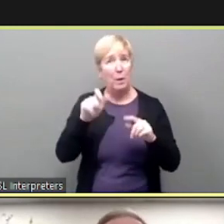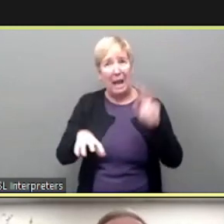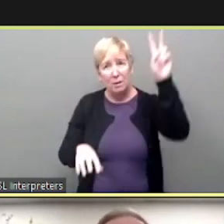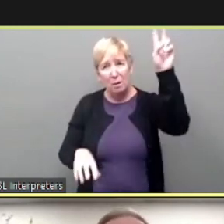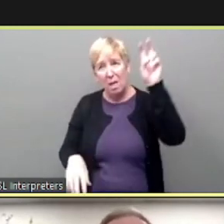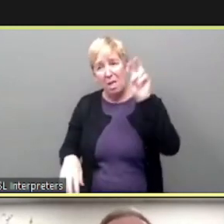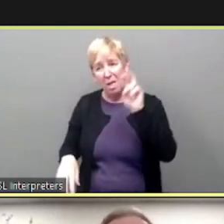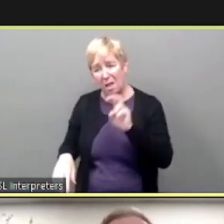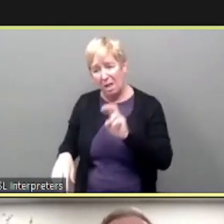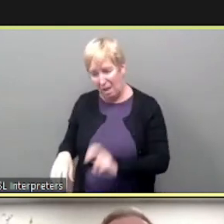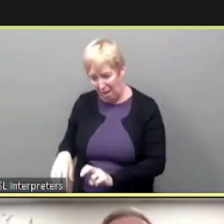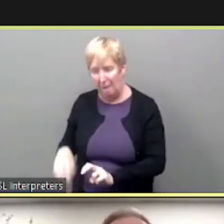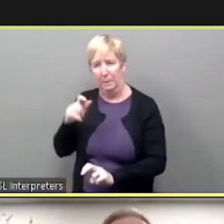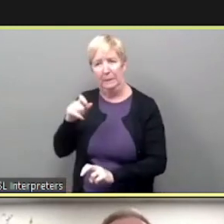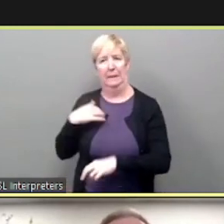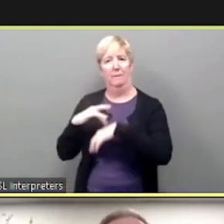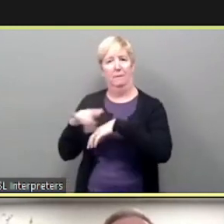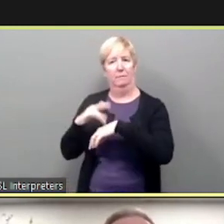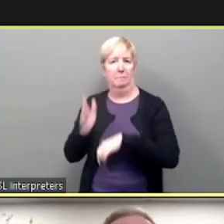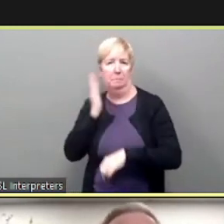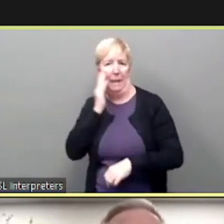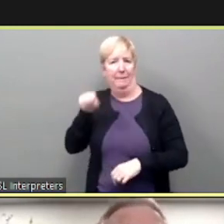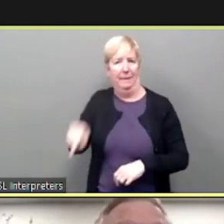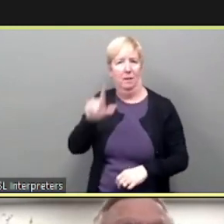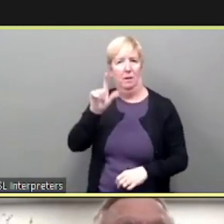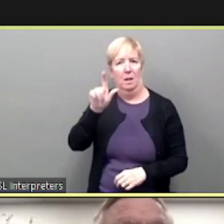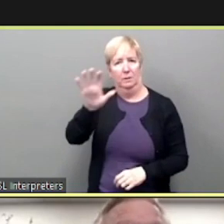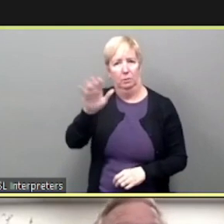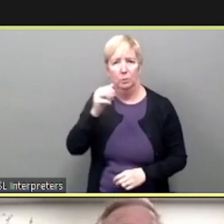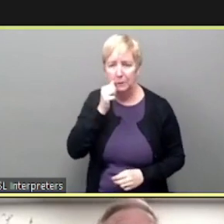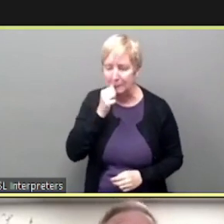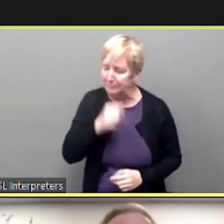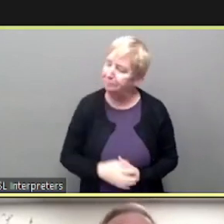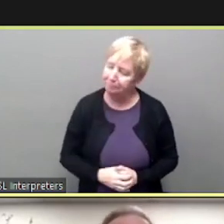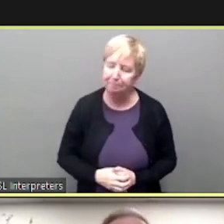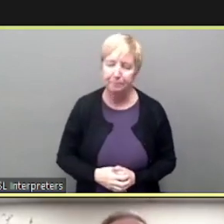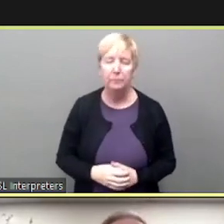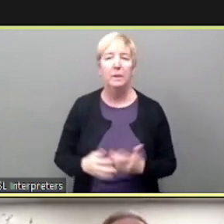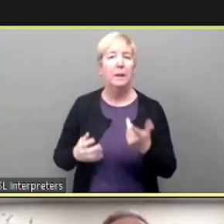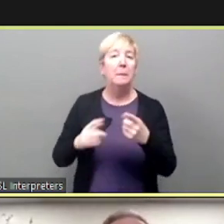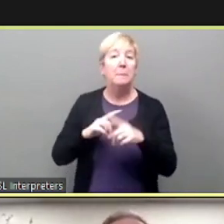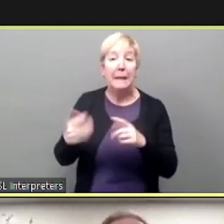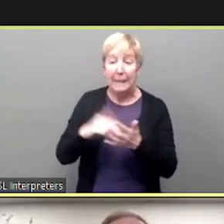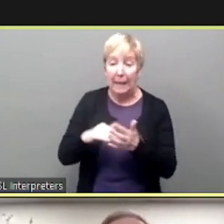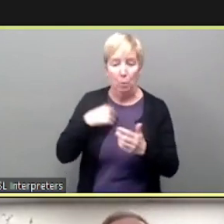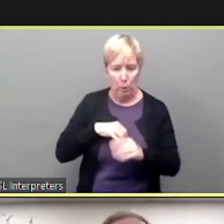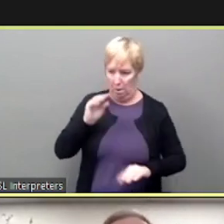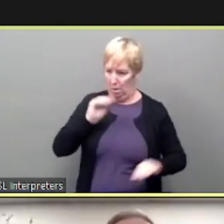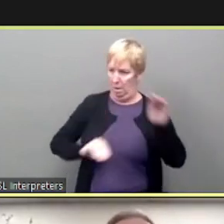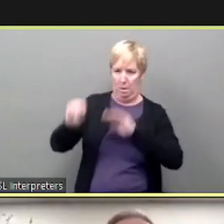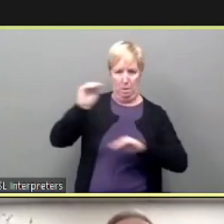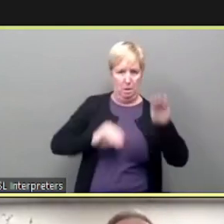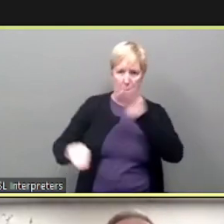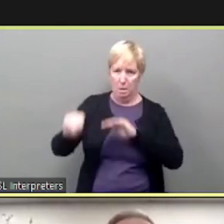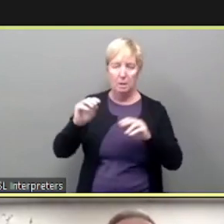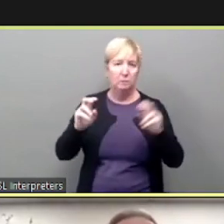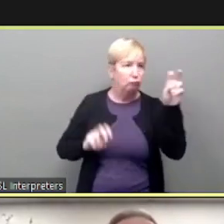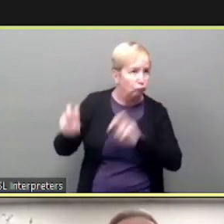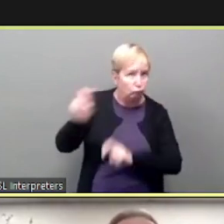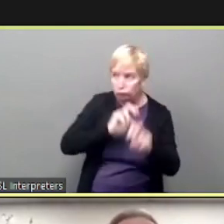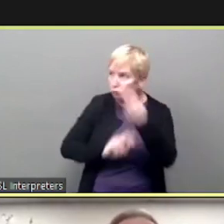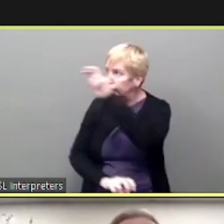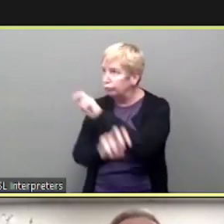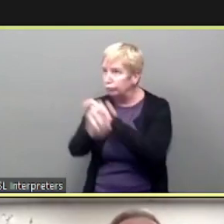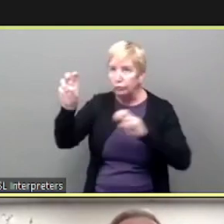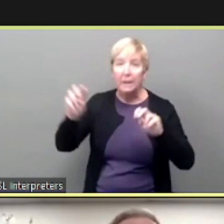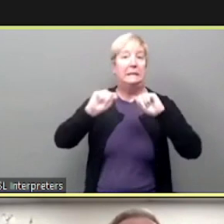one giant delivery system, equalizing the ICU volumes. And the team is working very hard, very well